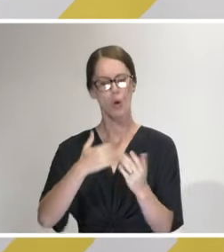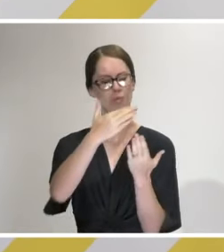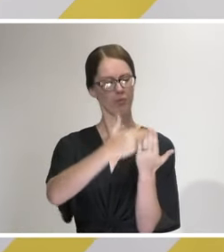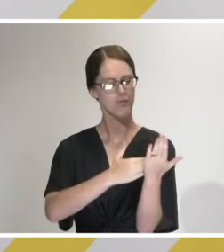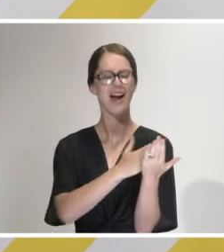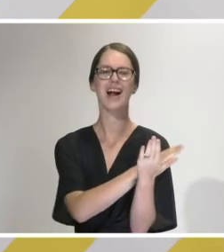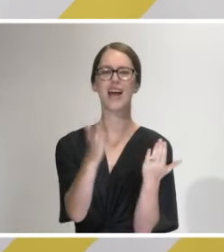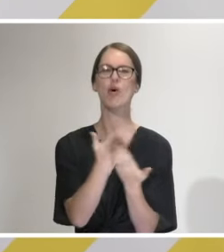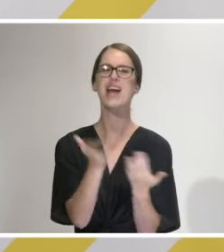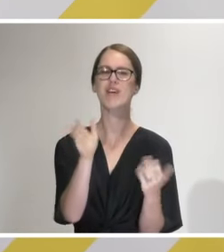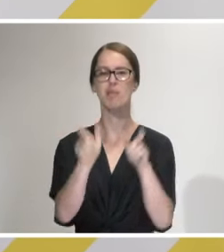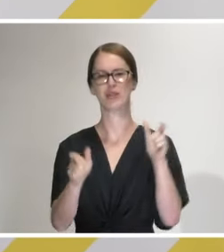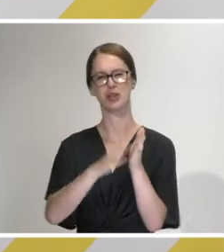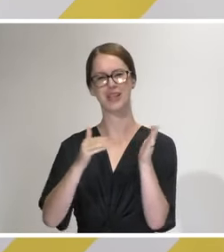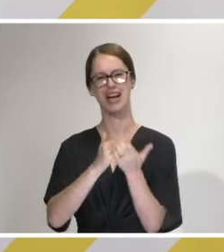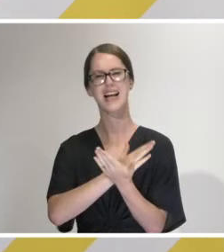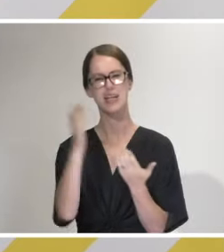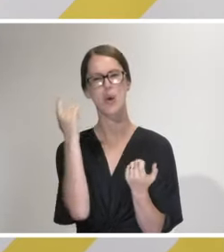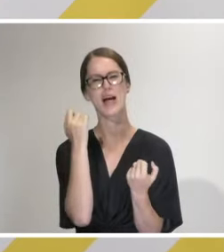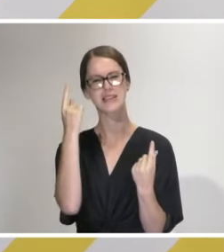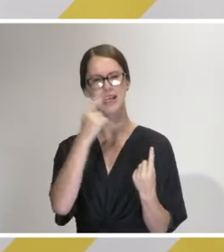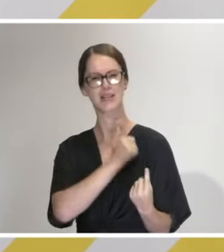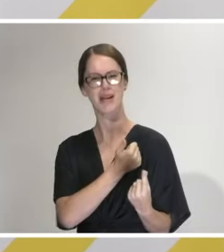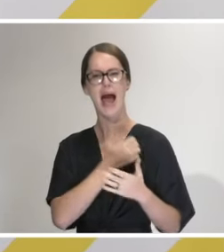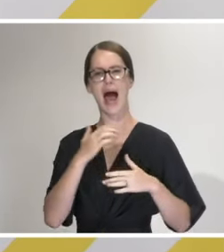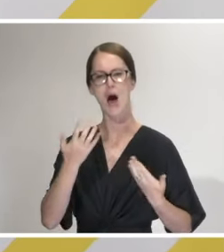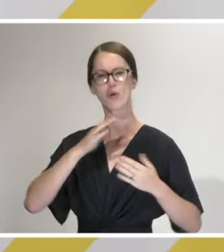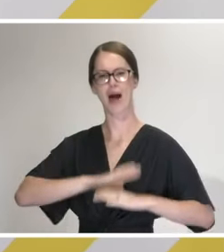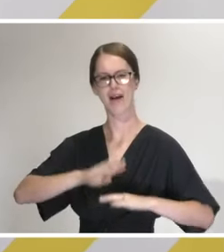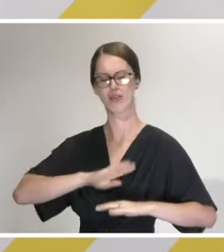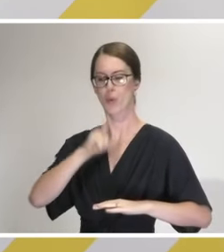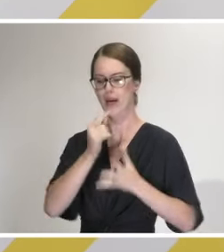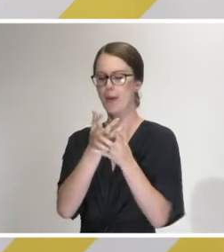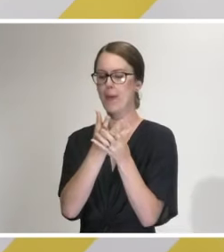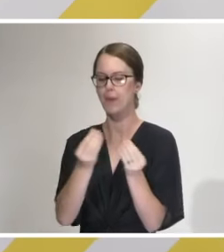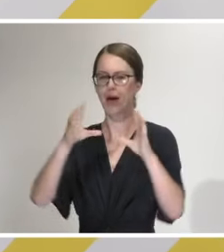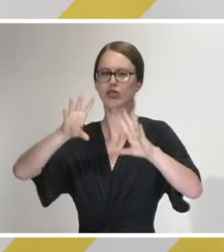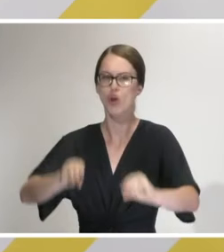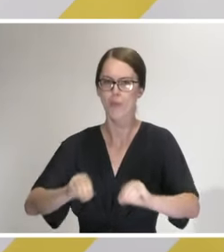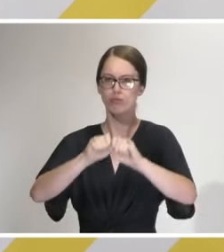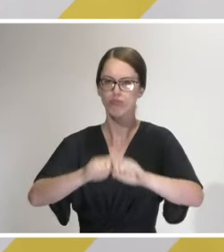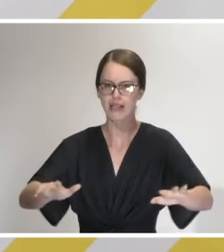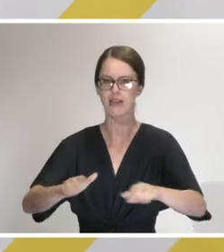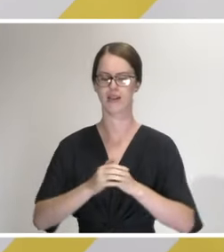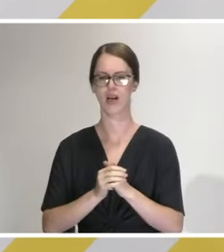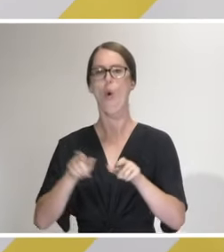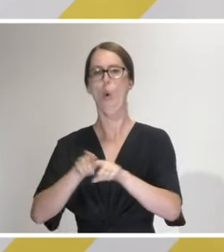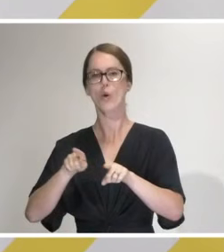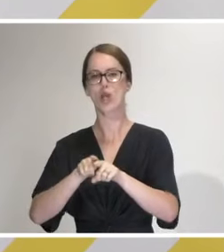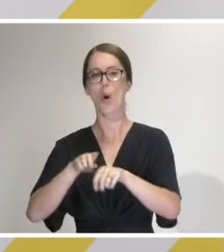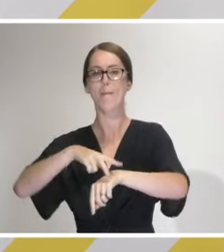every New Zealander to ensure that we can collectively address that threat, and where necessary that the police have really